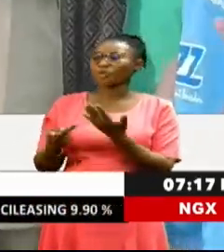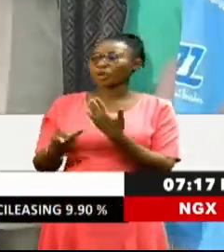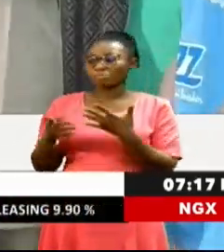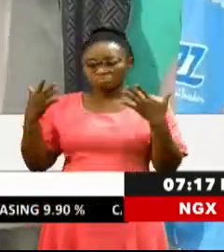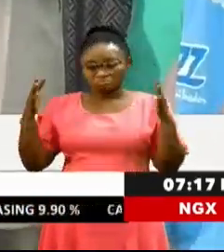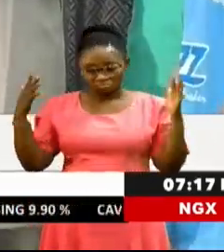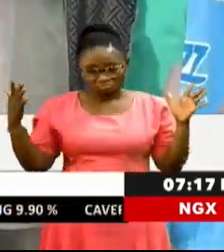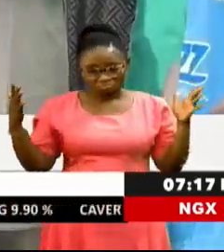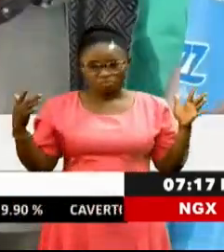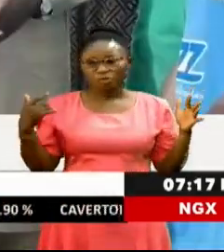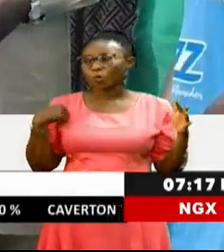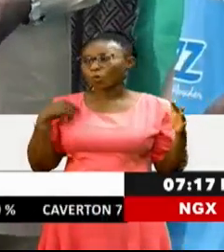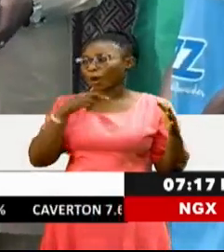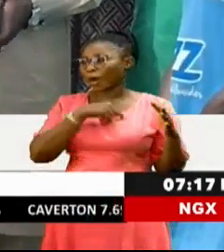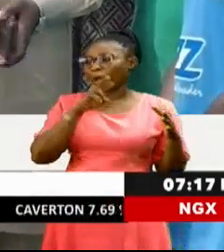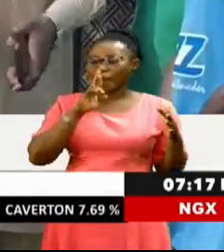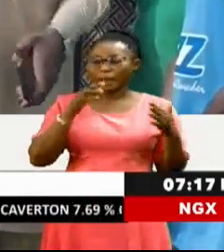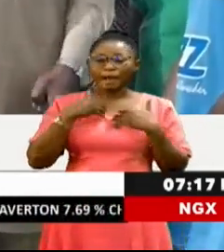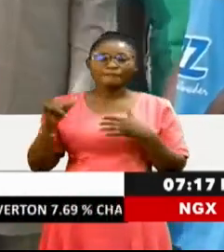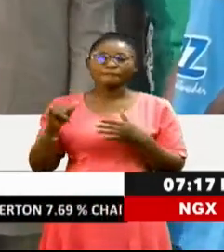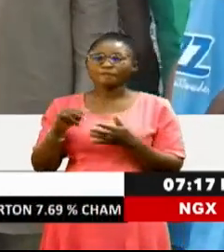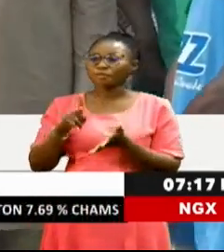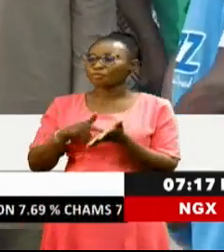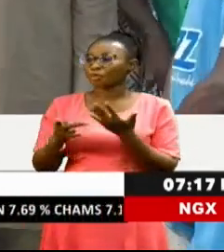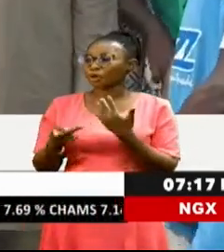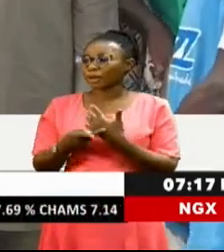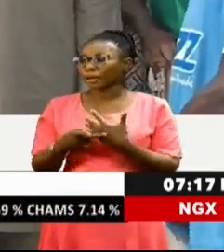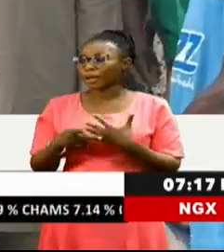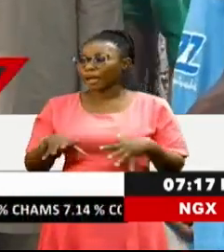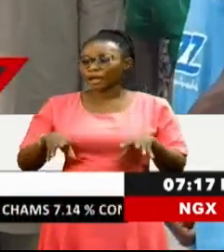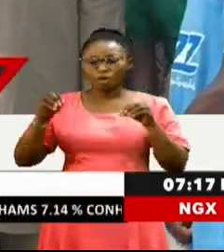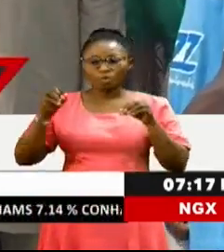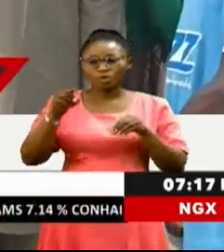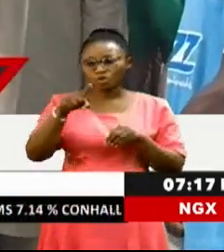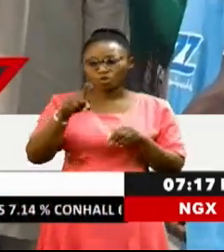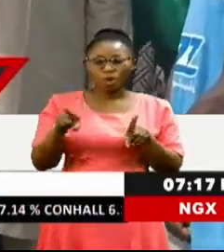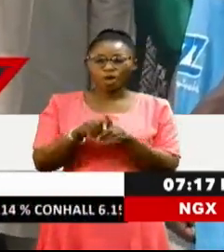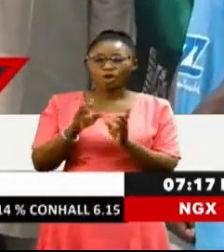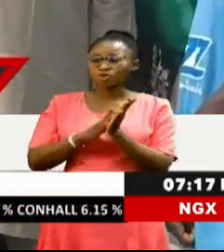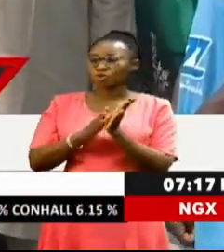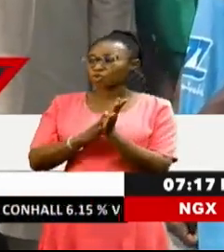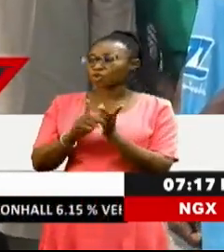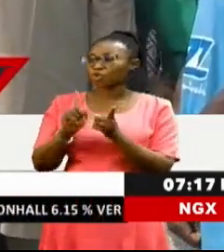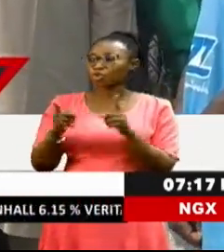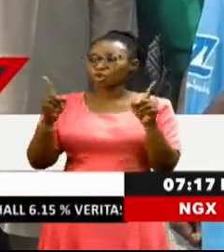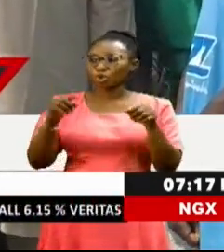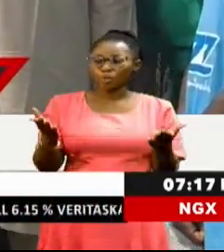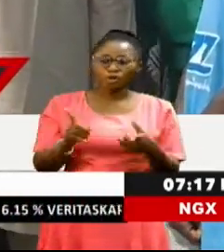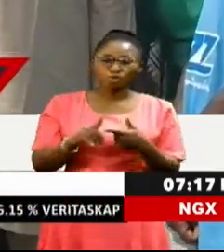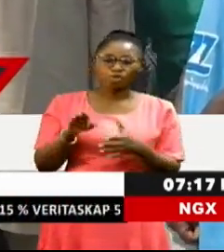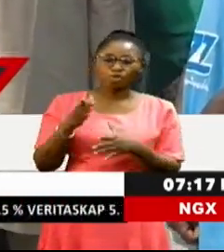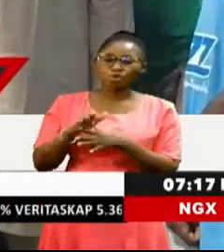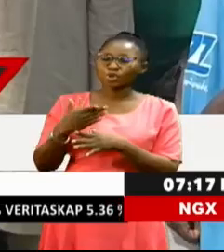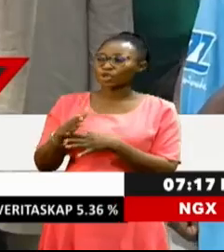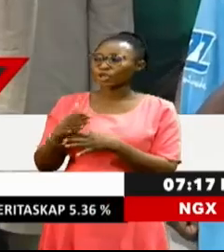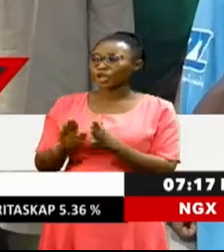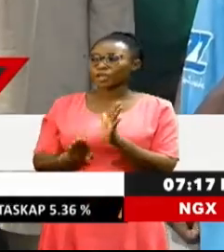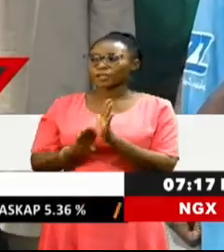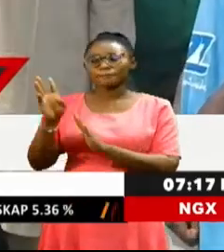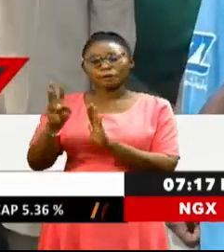are having what we call adopted school program. So by adopting you as a school, you come in here to share latest